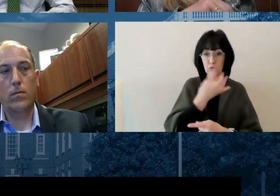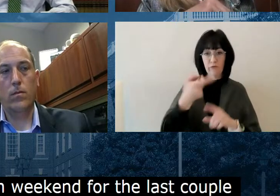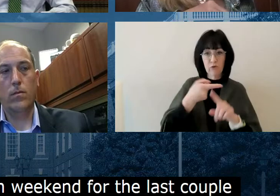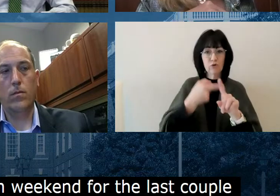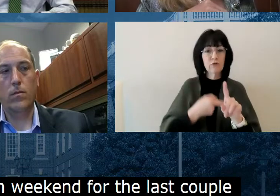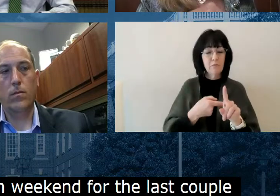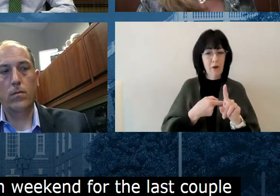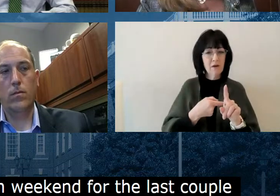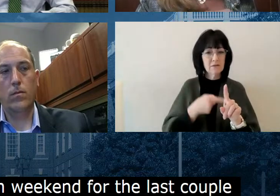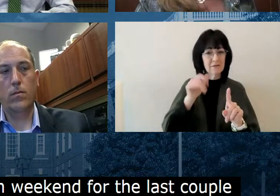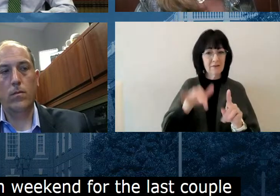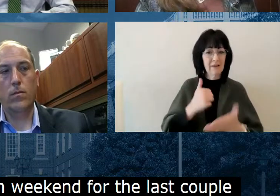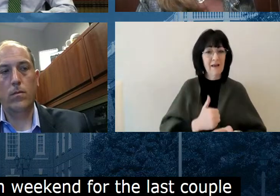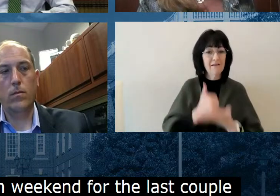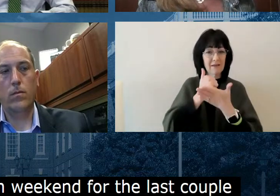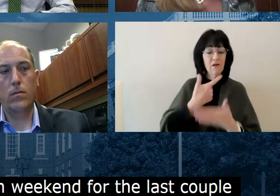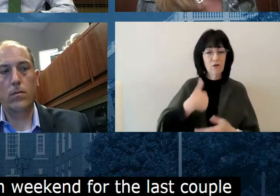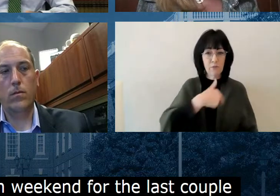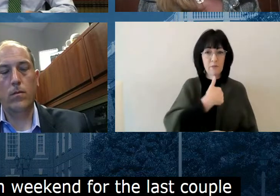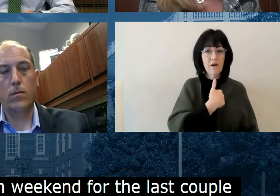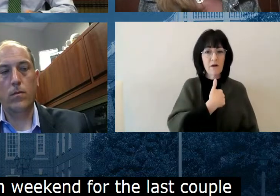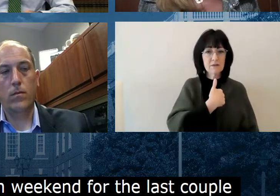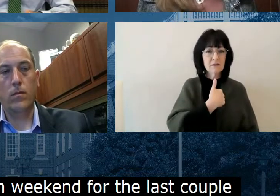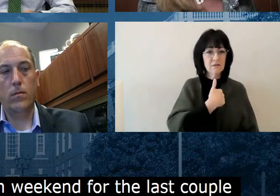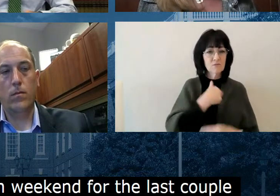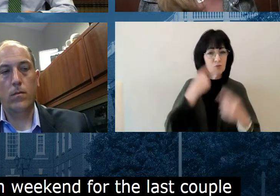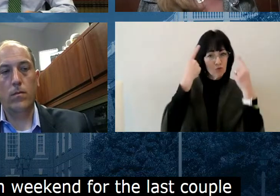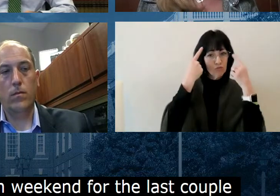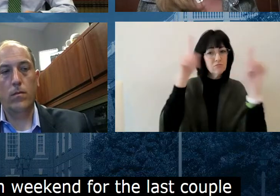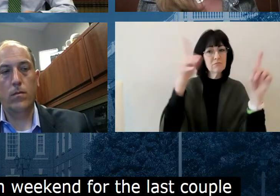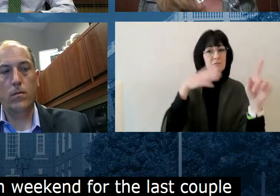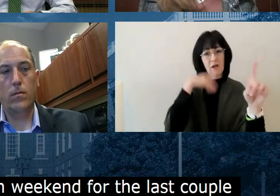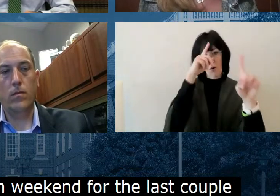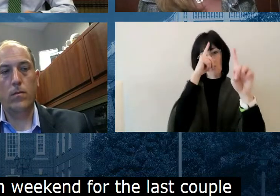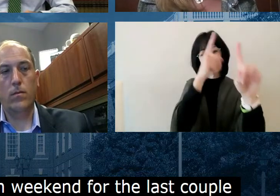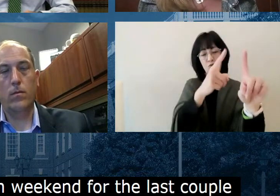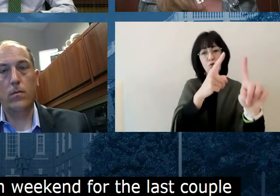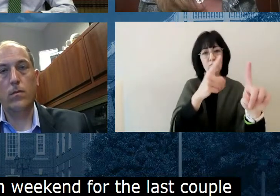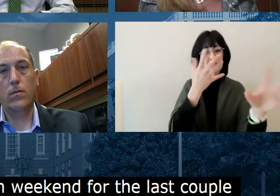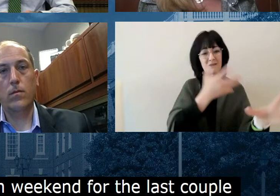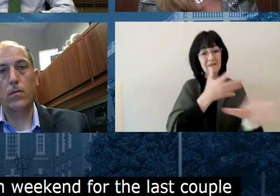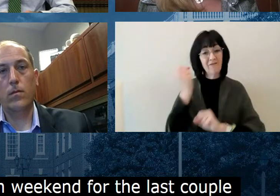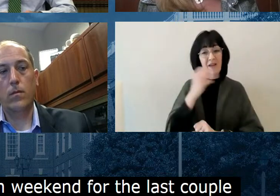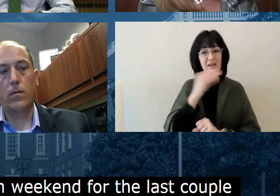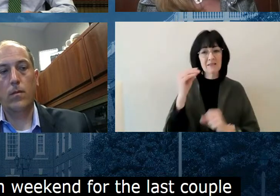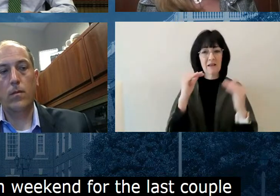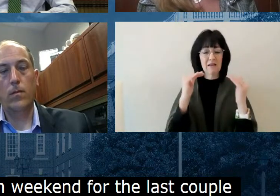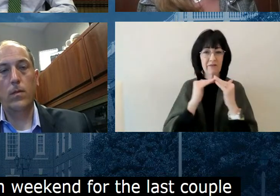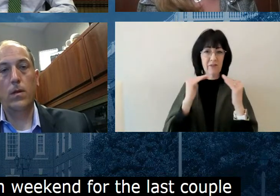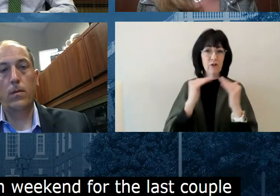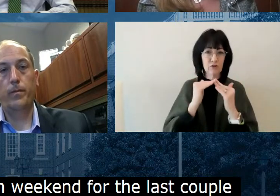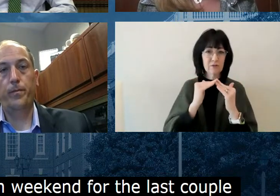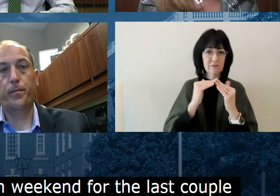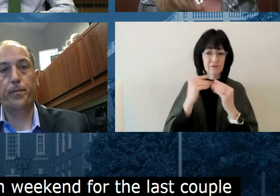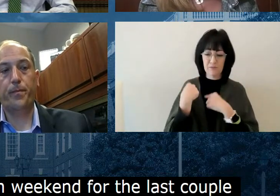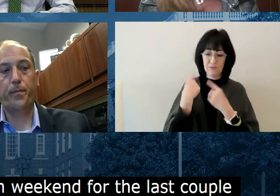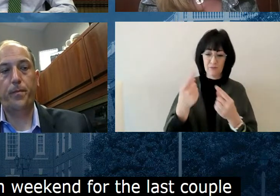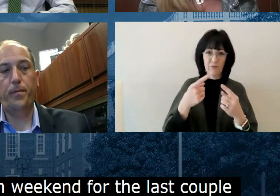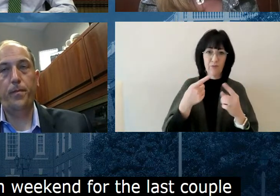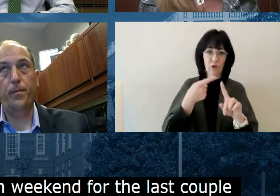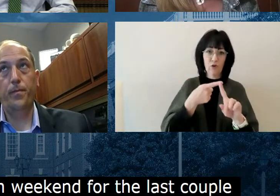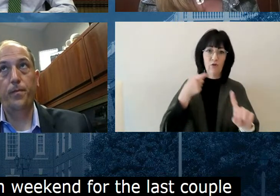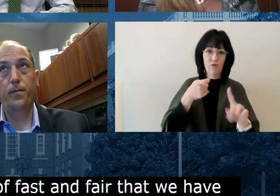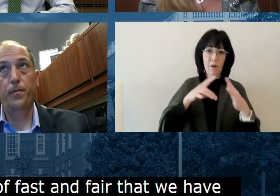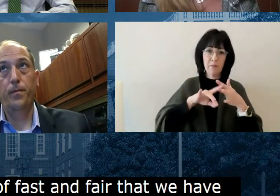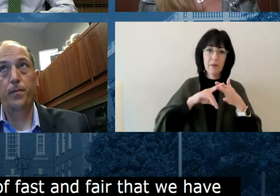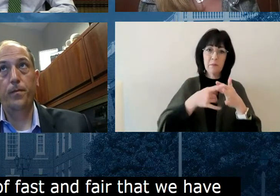enabling us to get to achieve our goal of fast and fair that we've had from the beginning, which enables